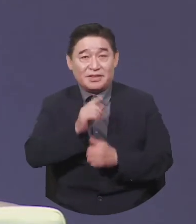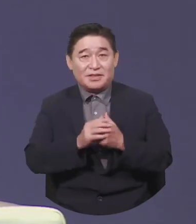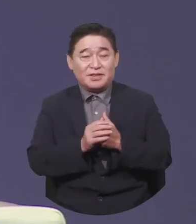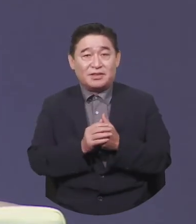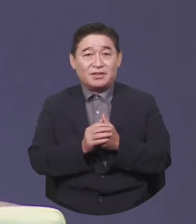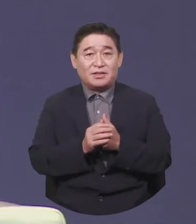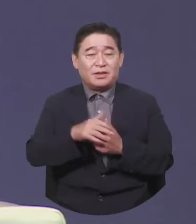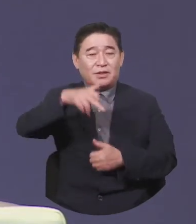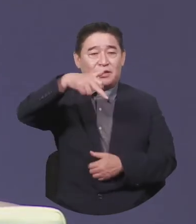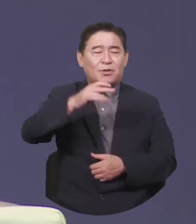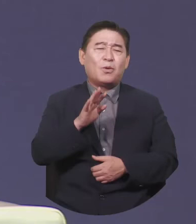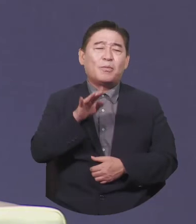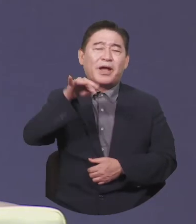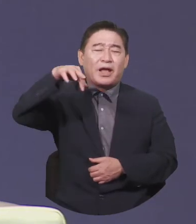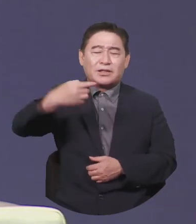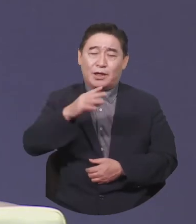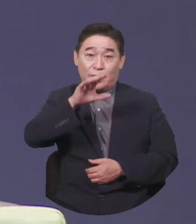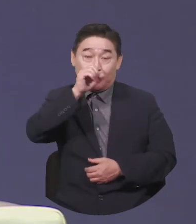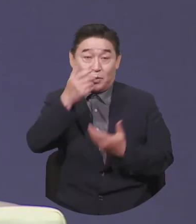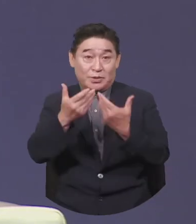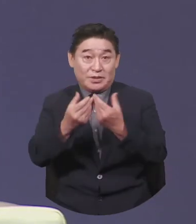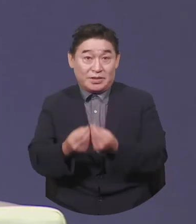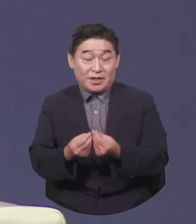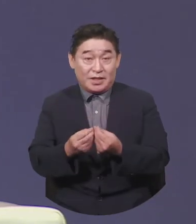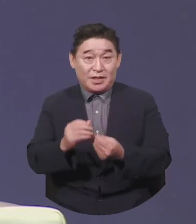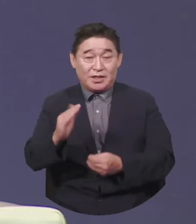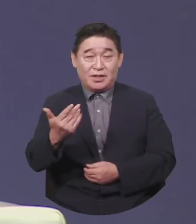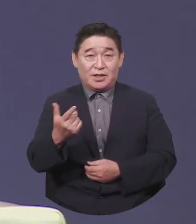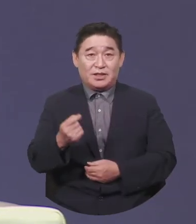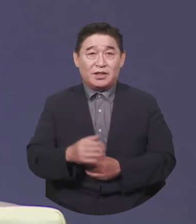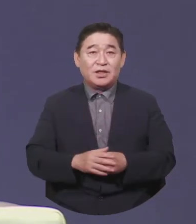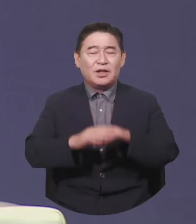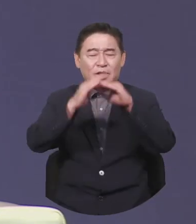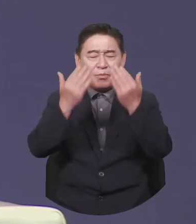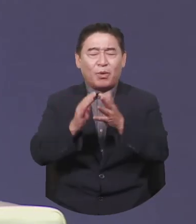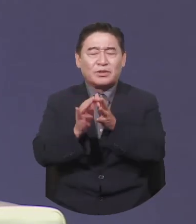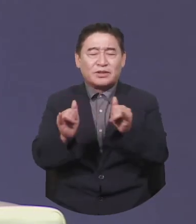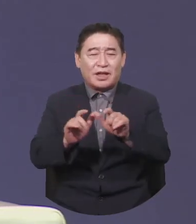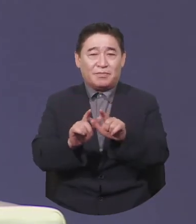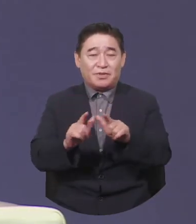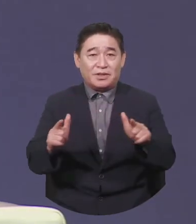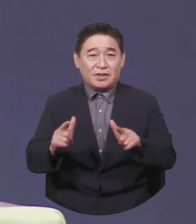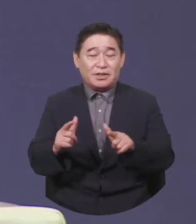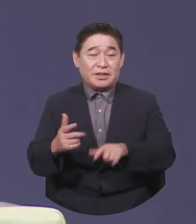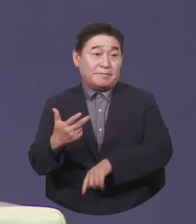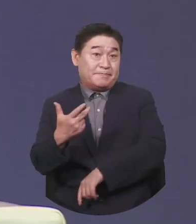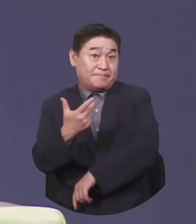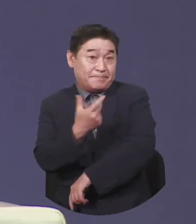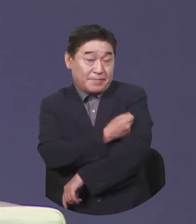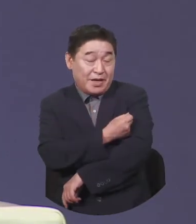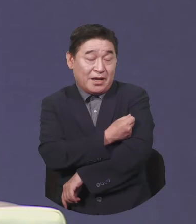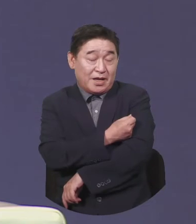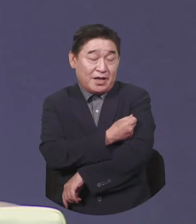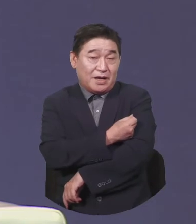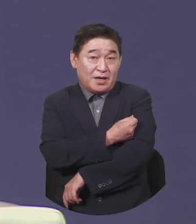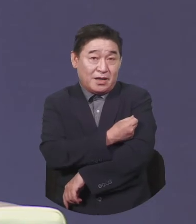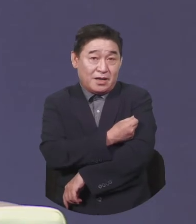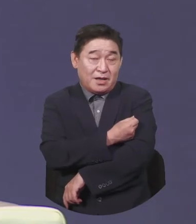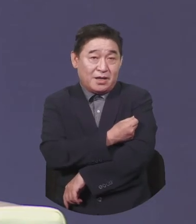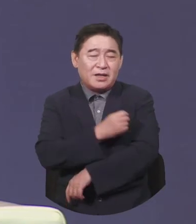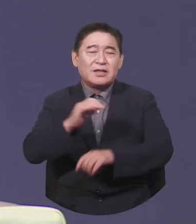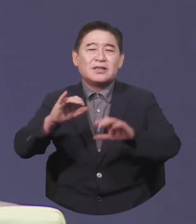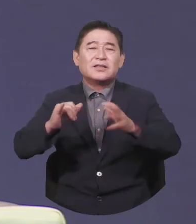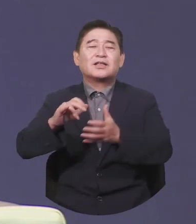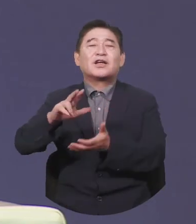You had the global concern of everyone was fending for themselves, but the responsibility of the international